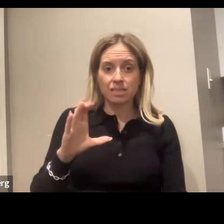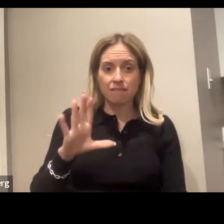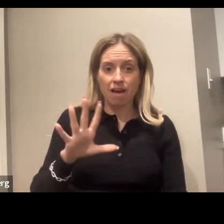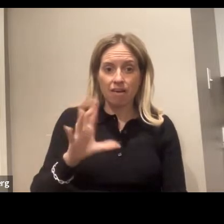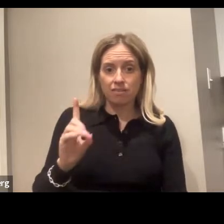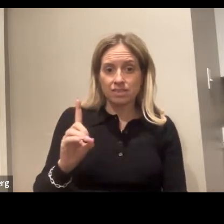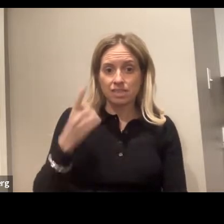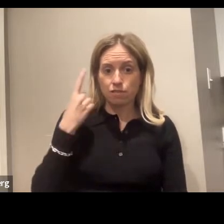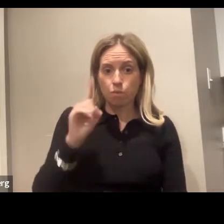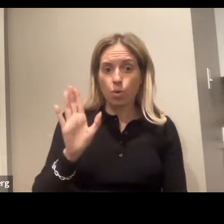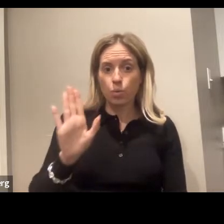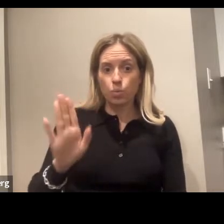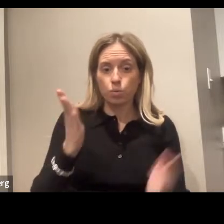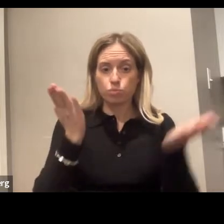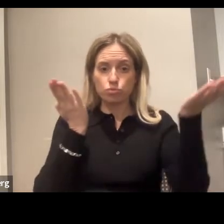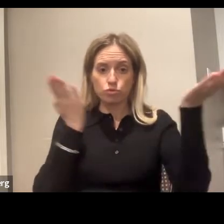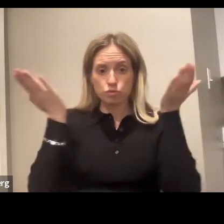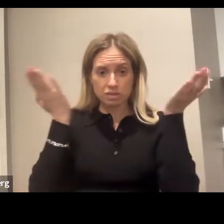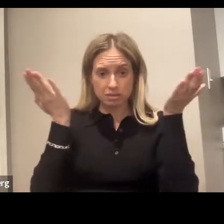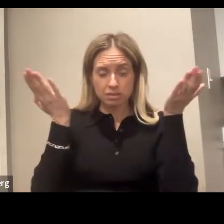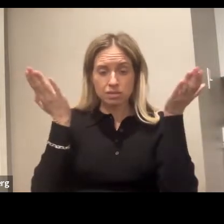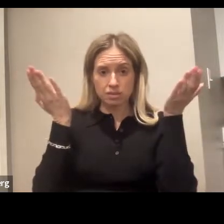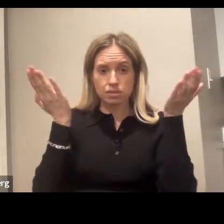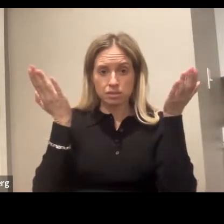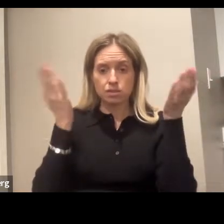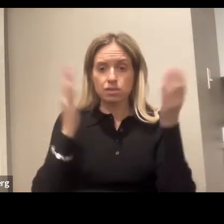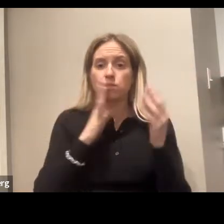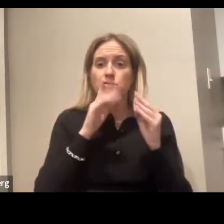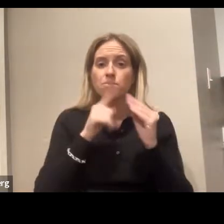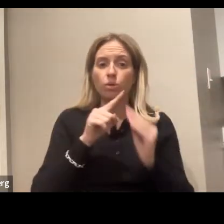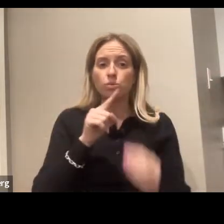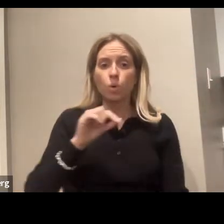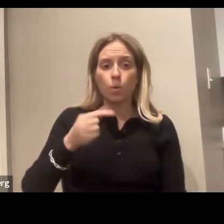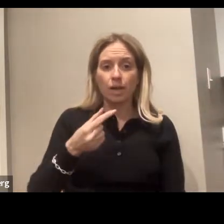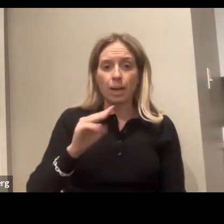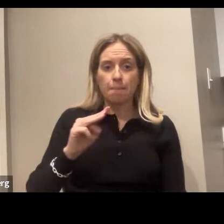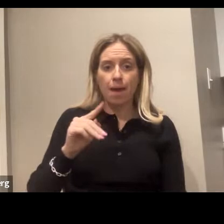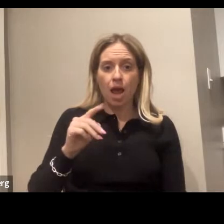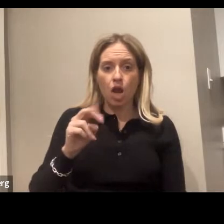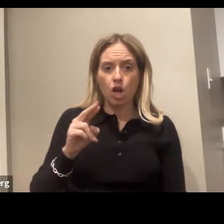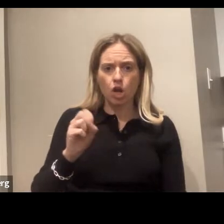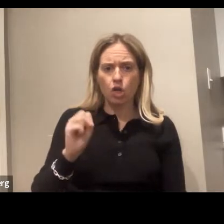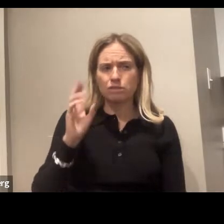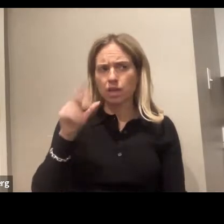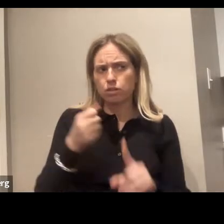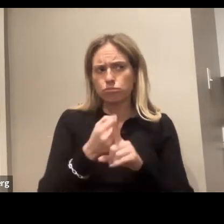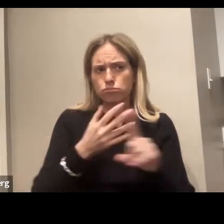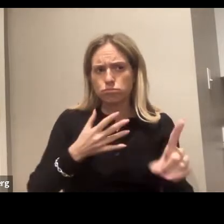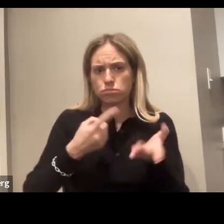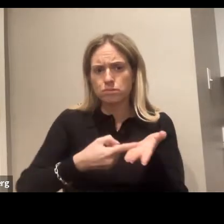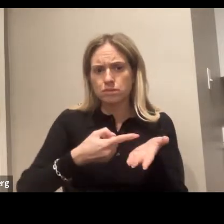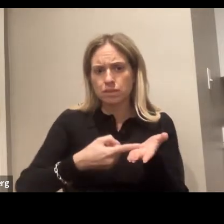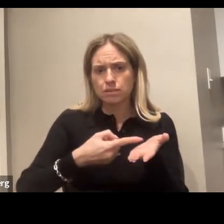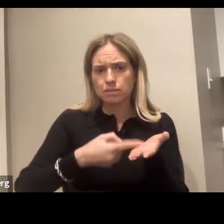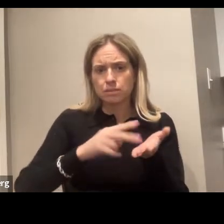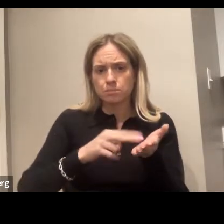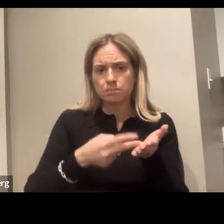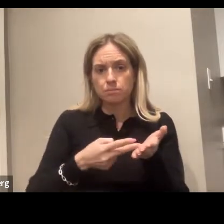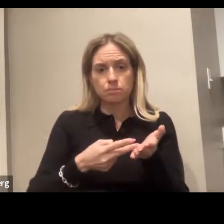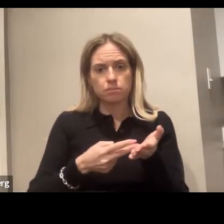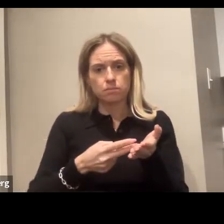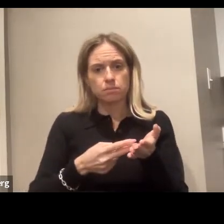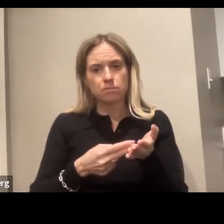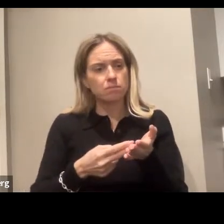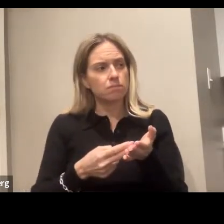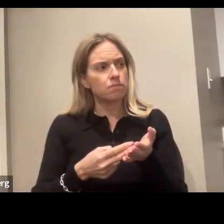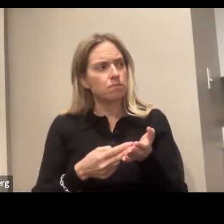for your services in reference to zoning matters. Would you briefly discuss that? Commissioner Henderson,